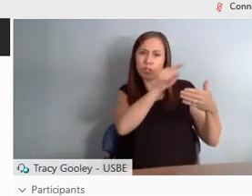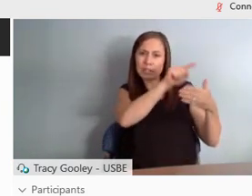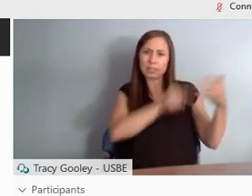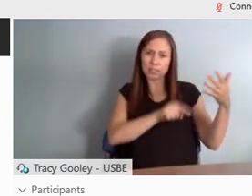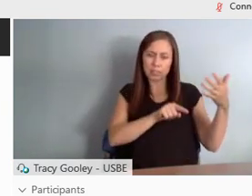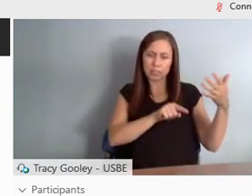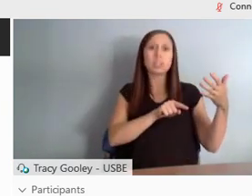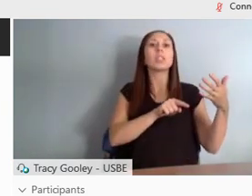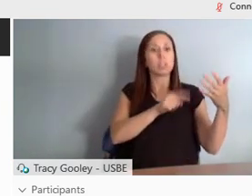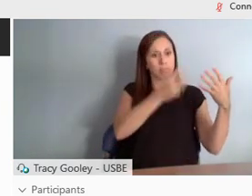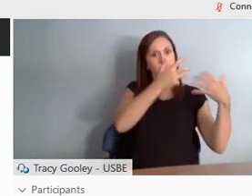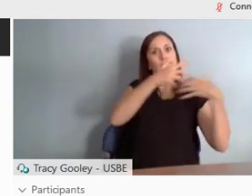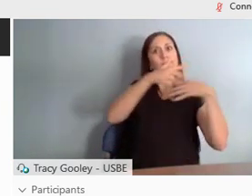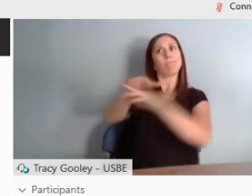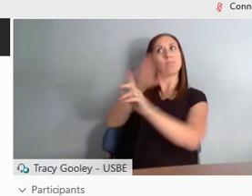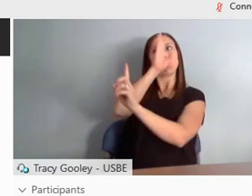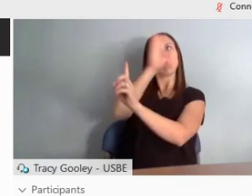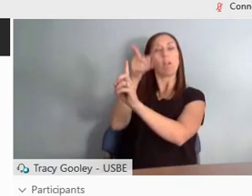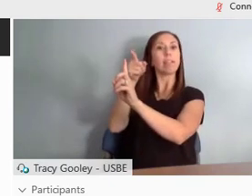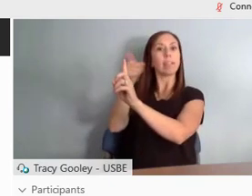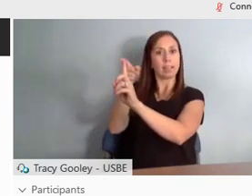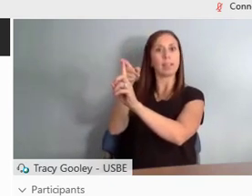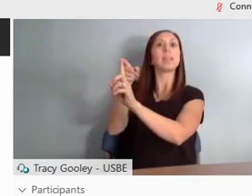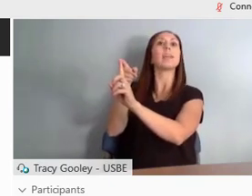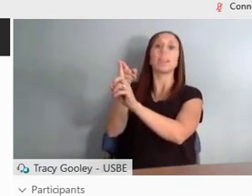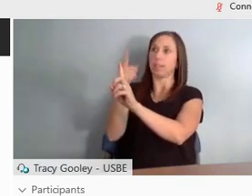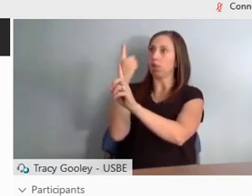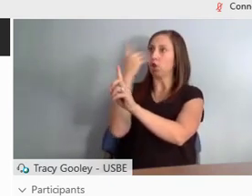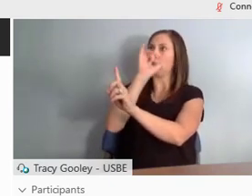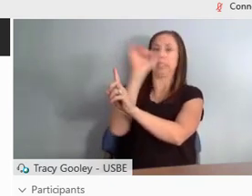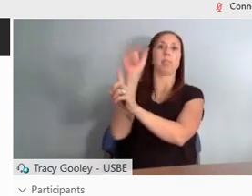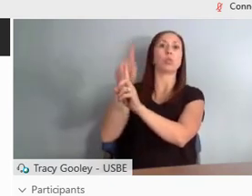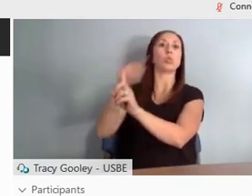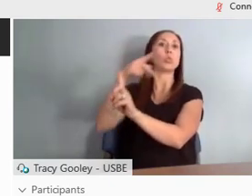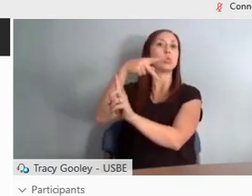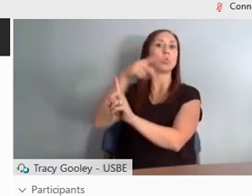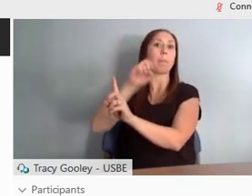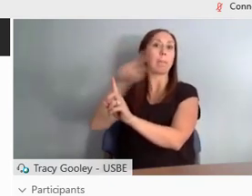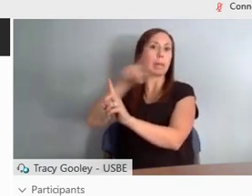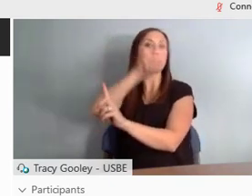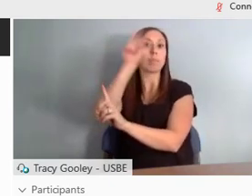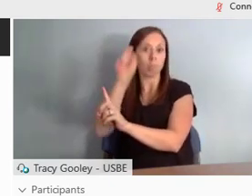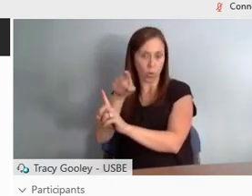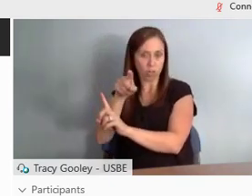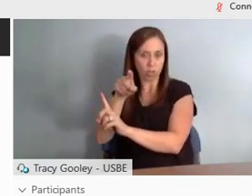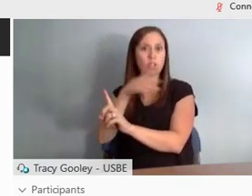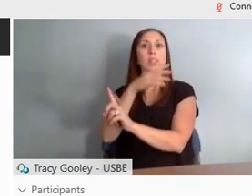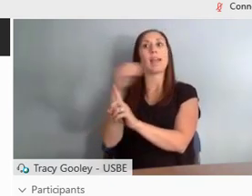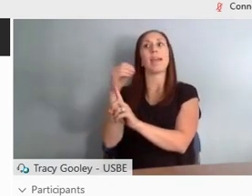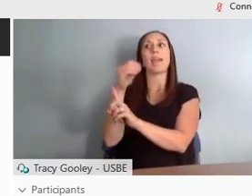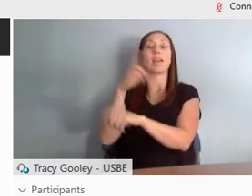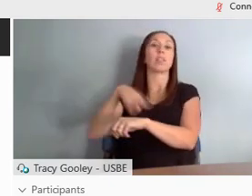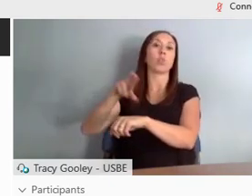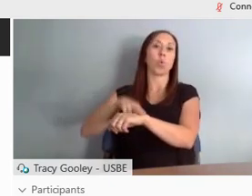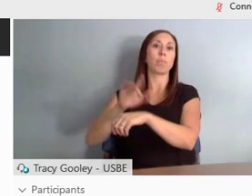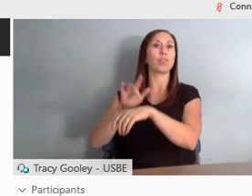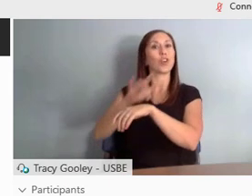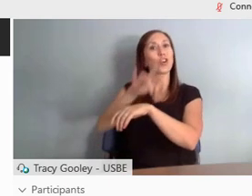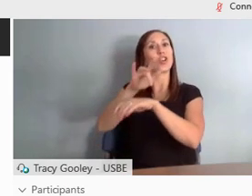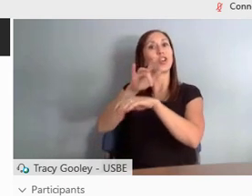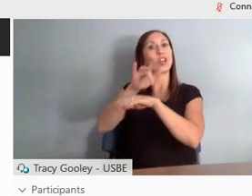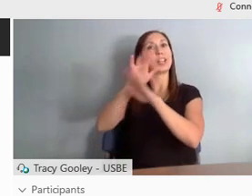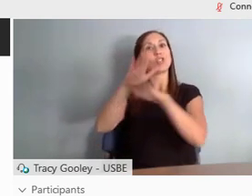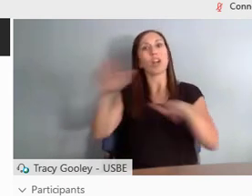did align it. It is directly aligned to the PEEP regular questions and the regular early childhood